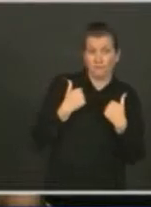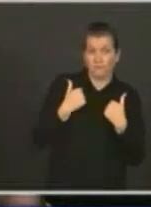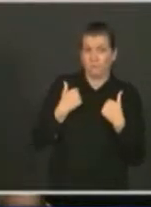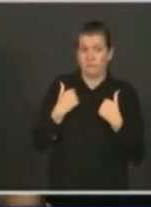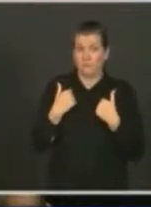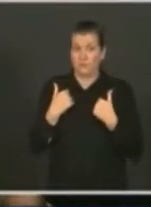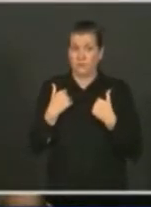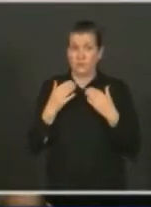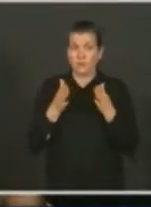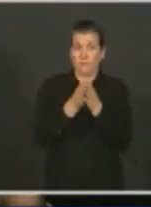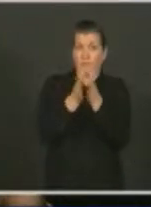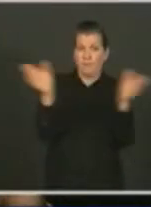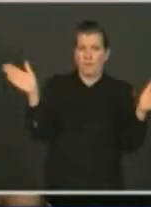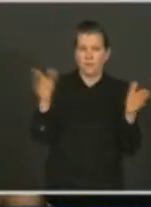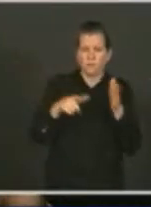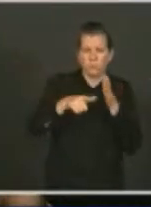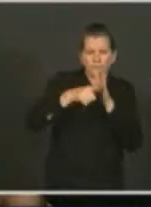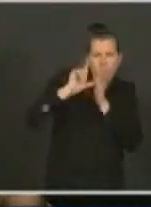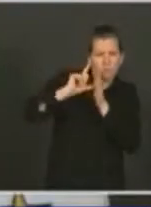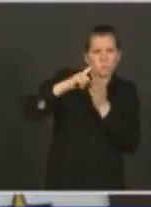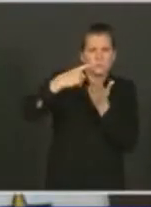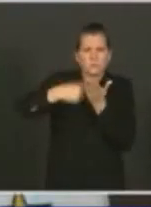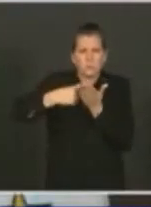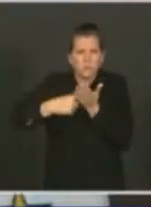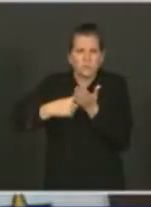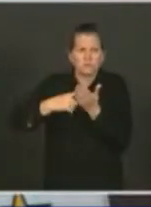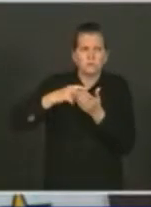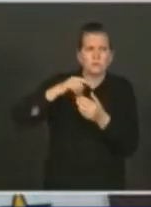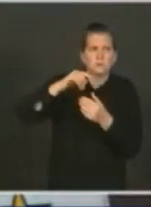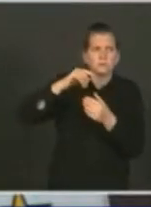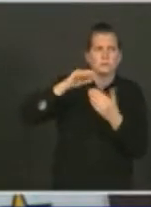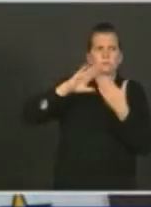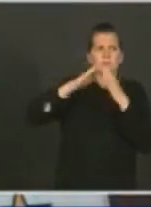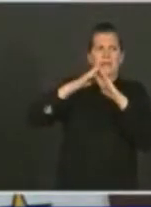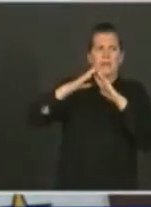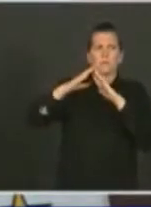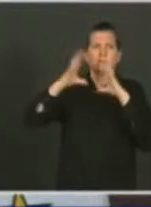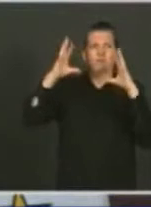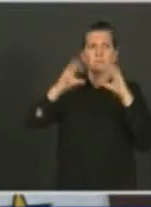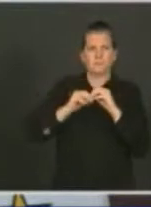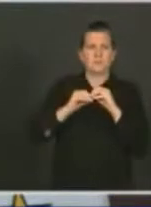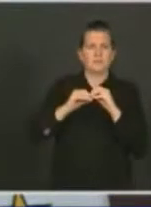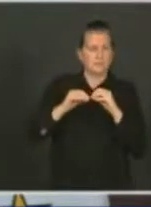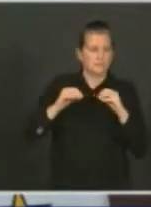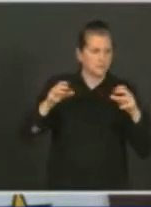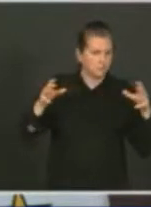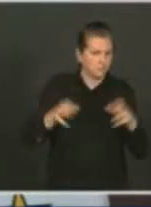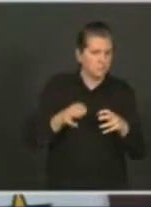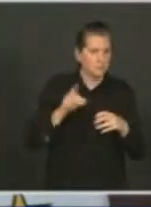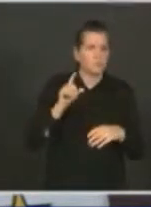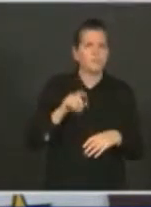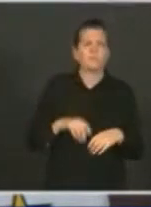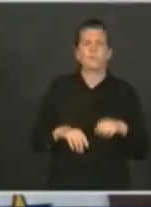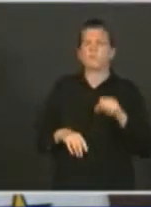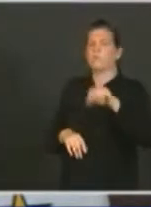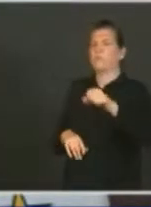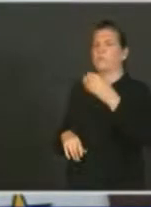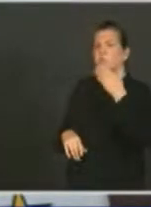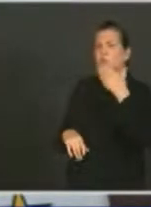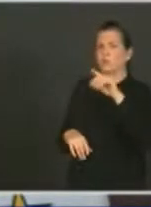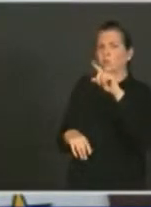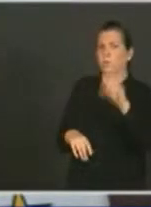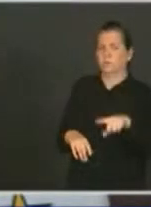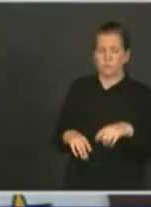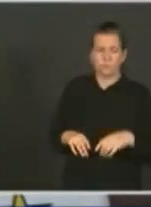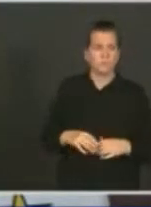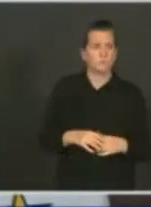sessions to discuss these? Yeah, excellent questions. So In part, yes, this was a reaction to that.